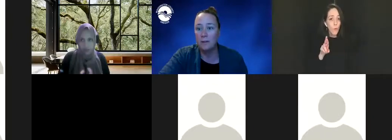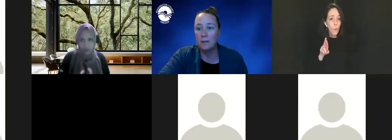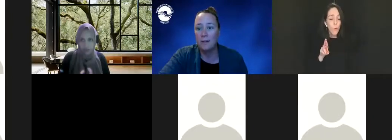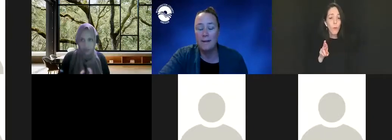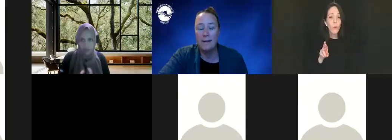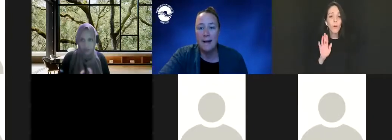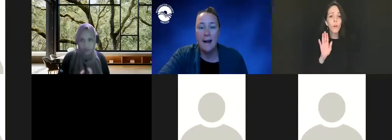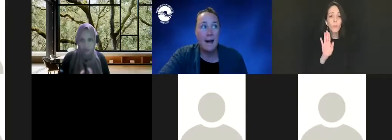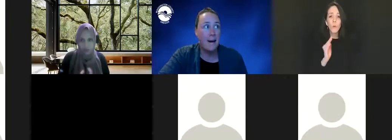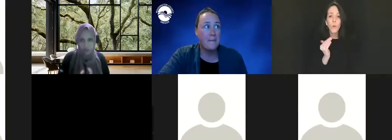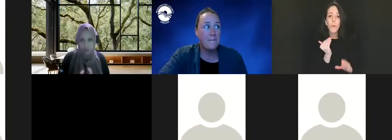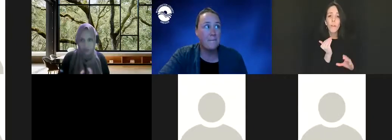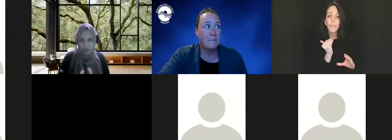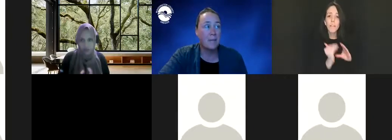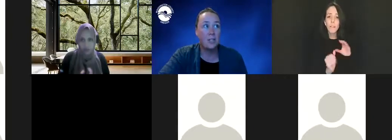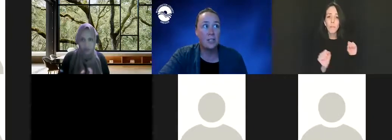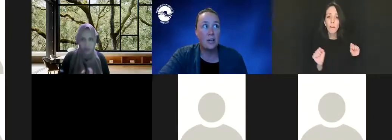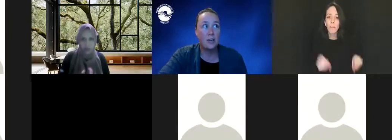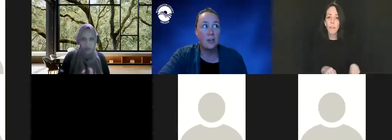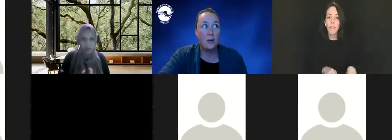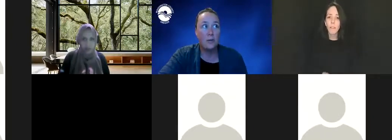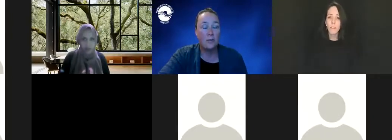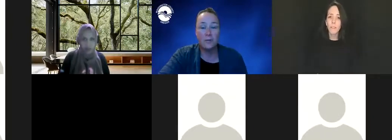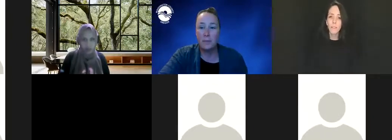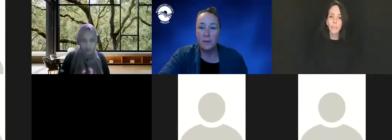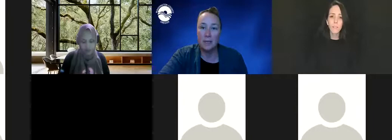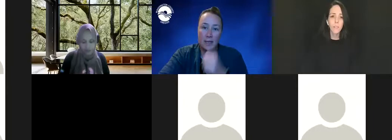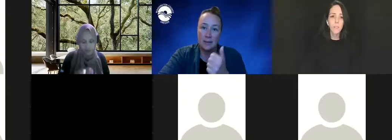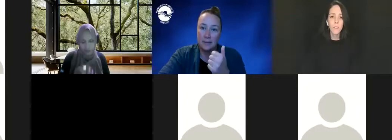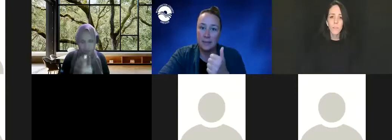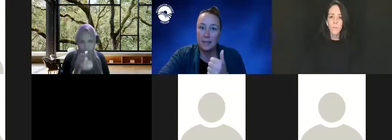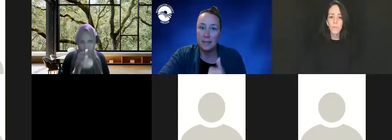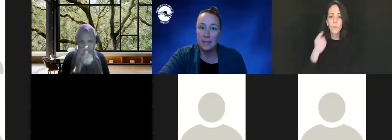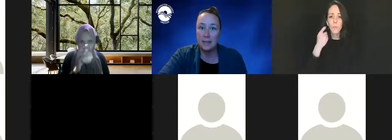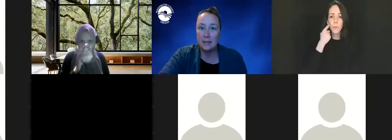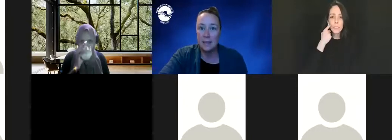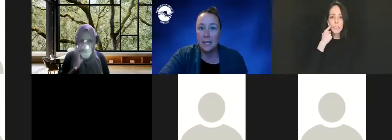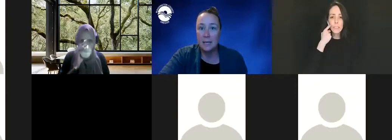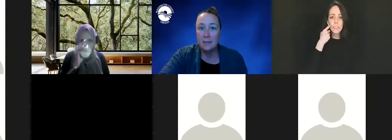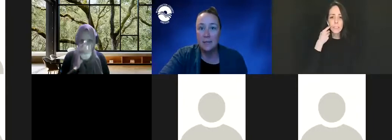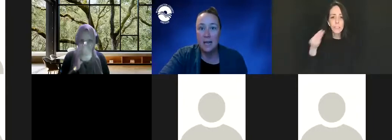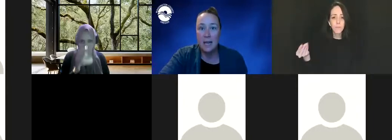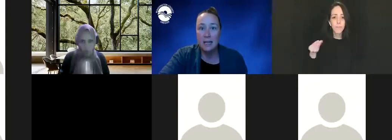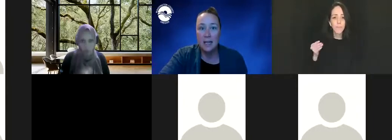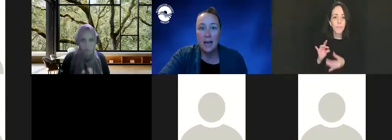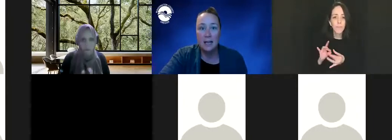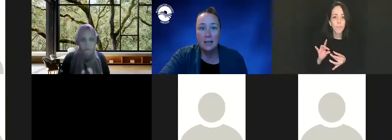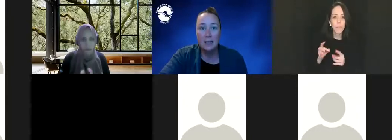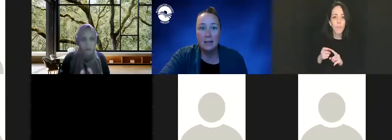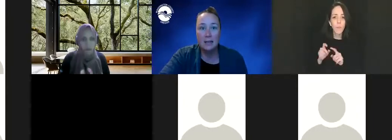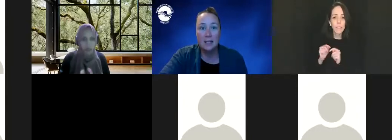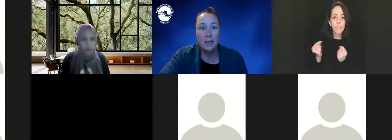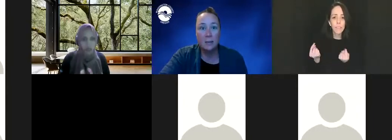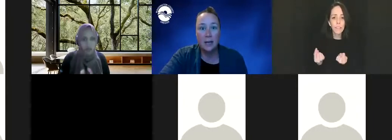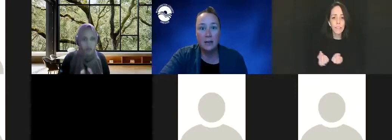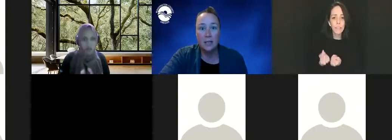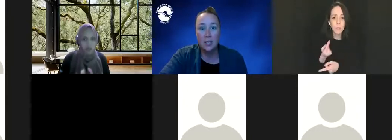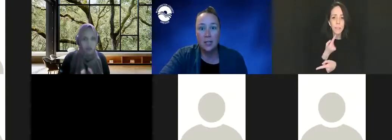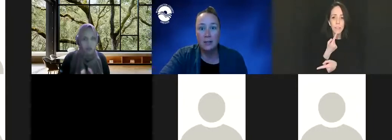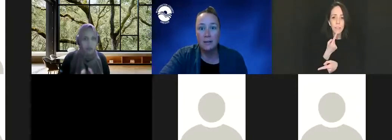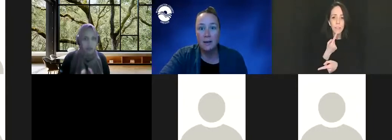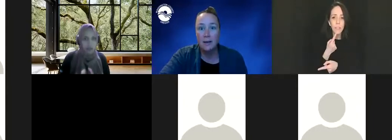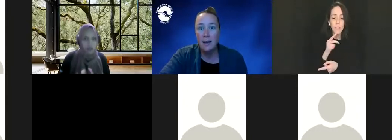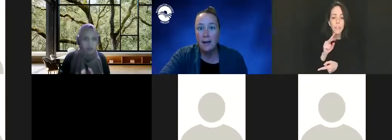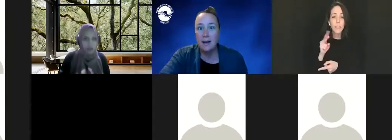be wonderful. I just got a note from the team saying that the second